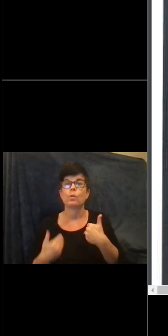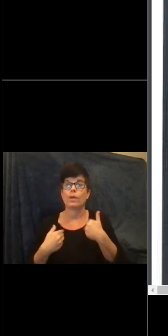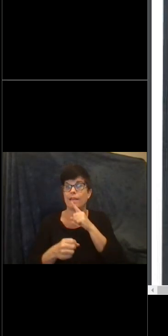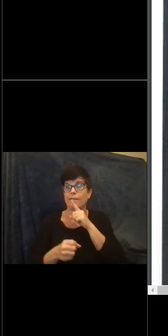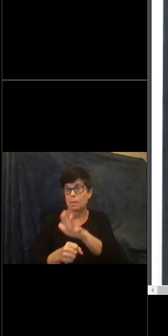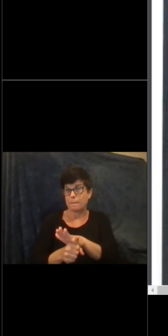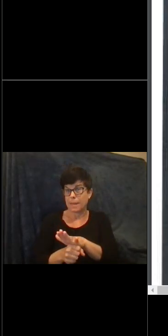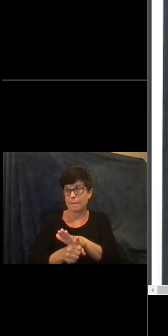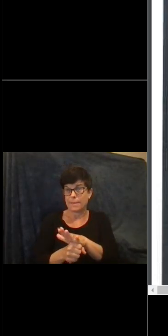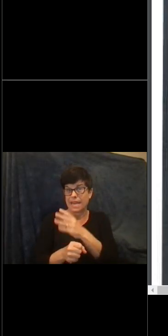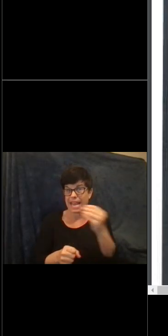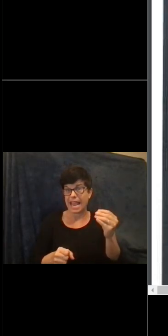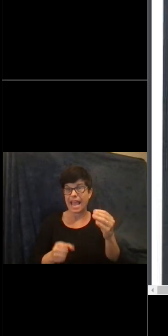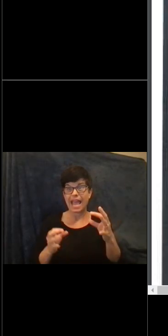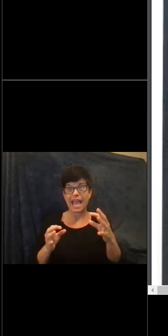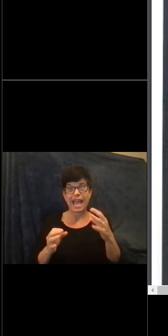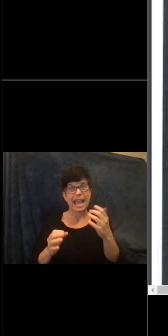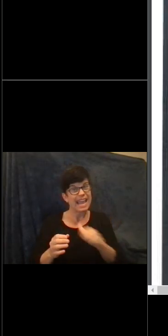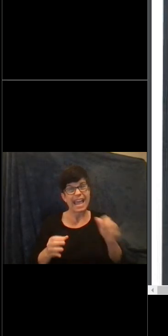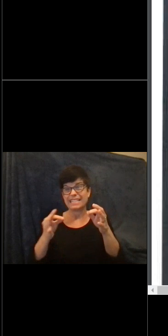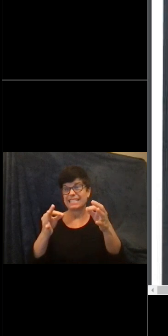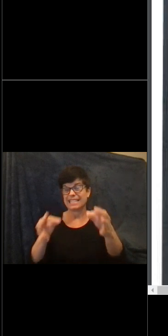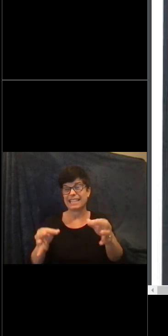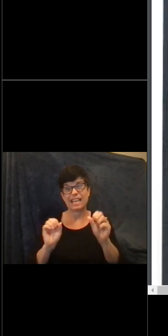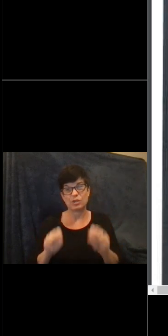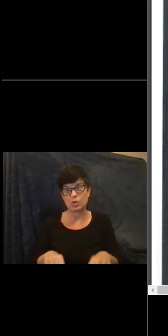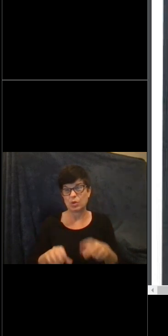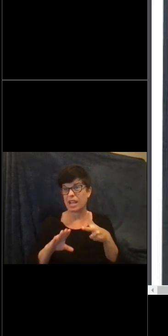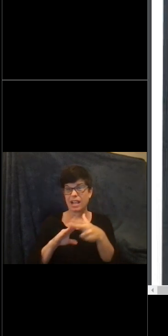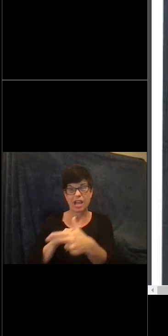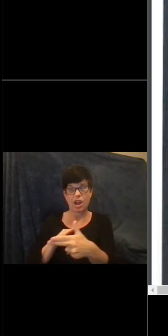any delay could kill the project. So,